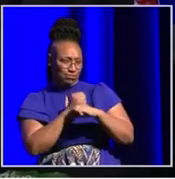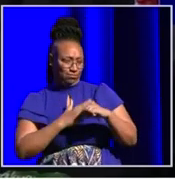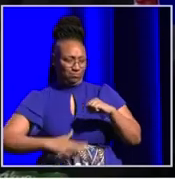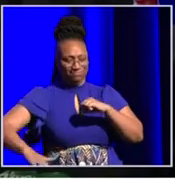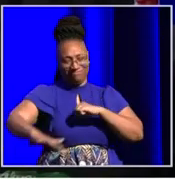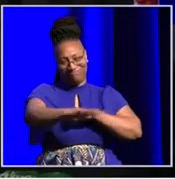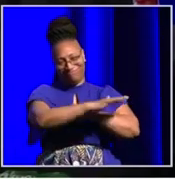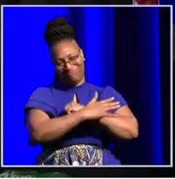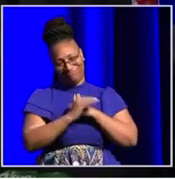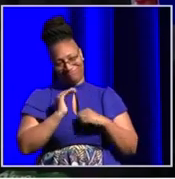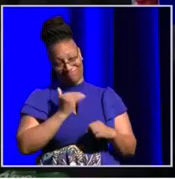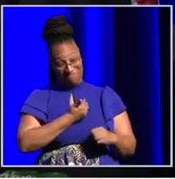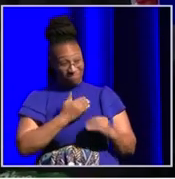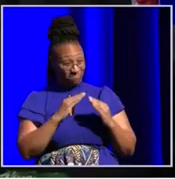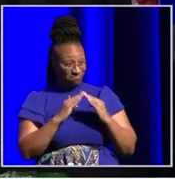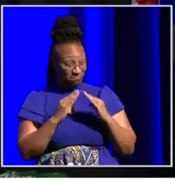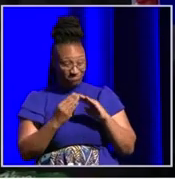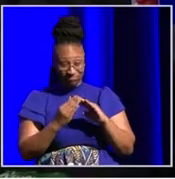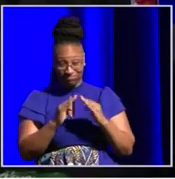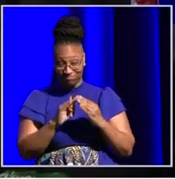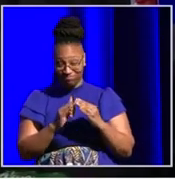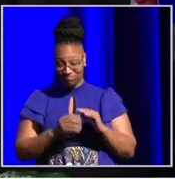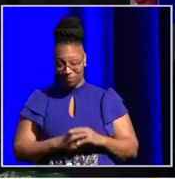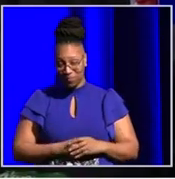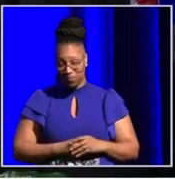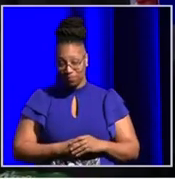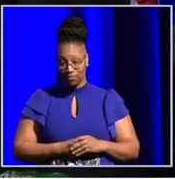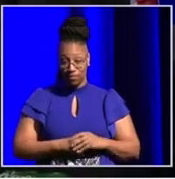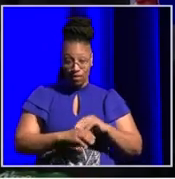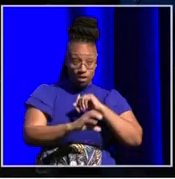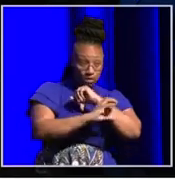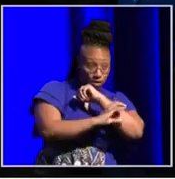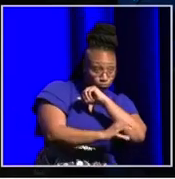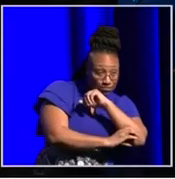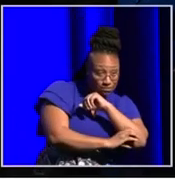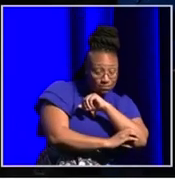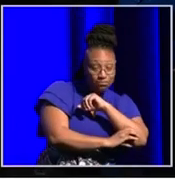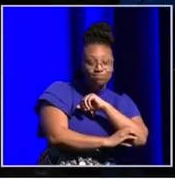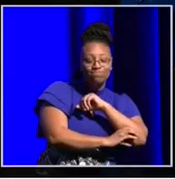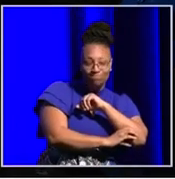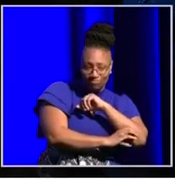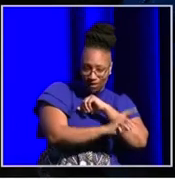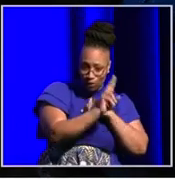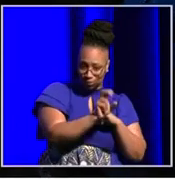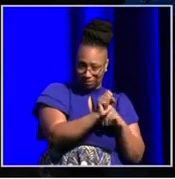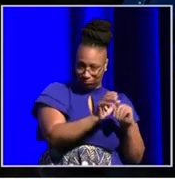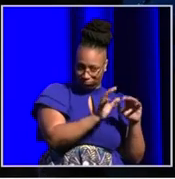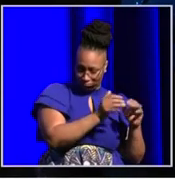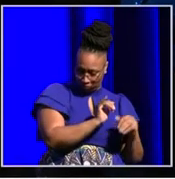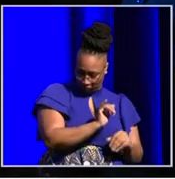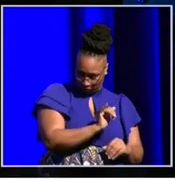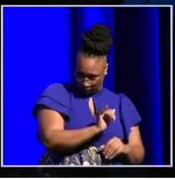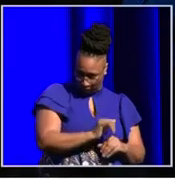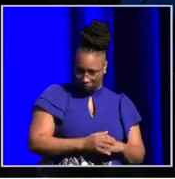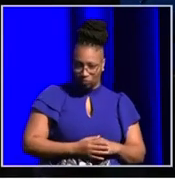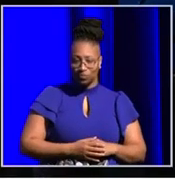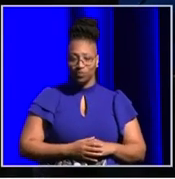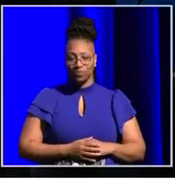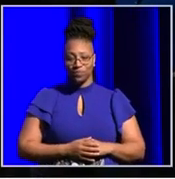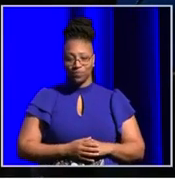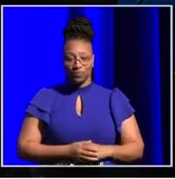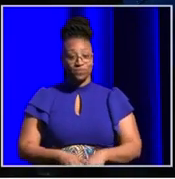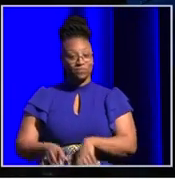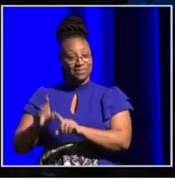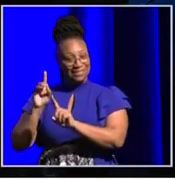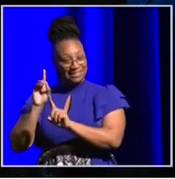and defend. The Constitution of the United States. The Constitution of the United States. And the District of Columbia Home